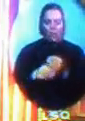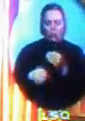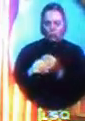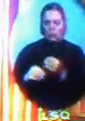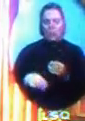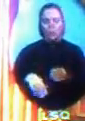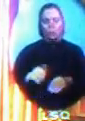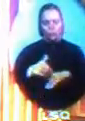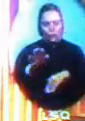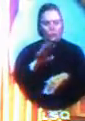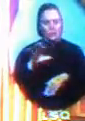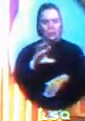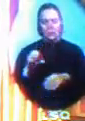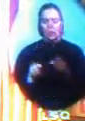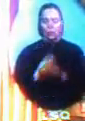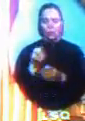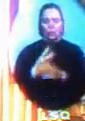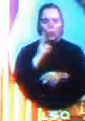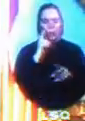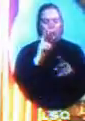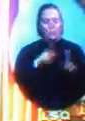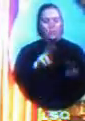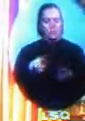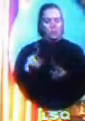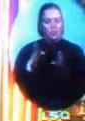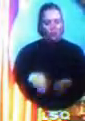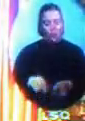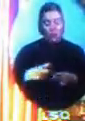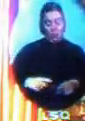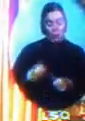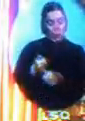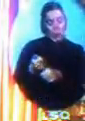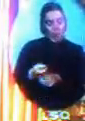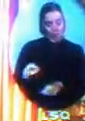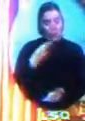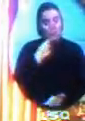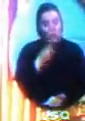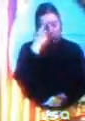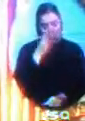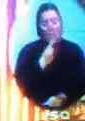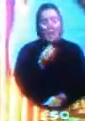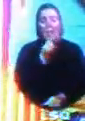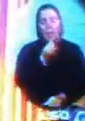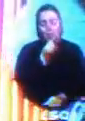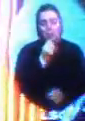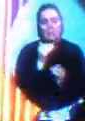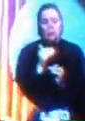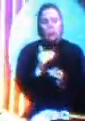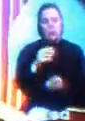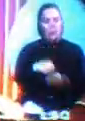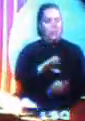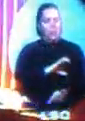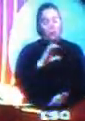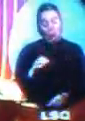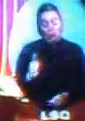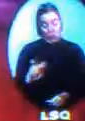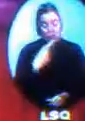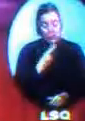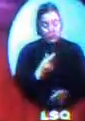538 new inspectors. This member himself has said, I personally believe that our food is safe in Canada. The Honourable